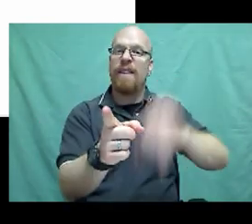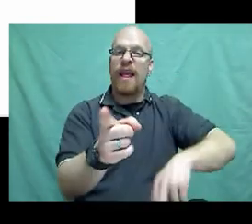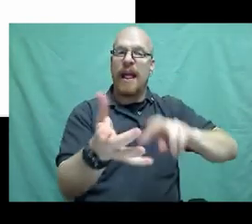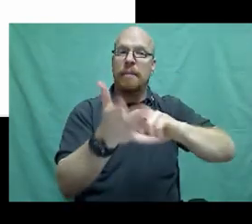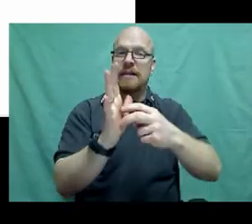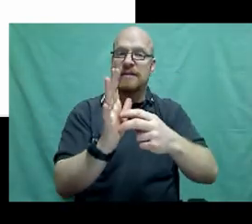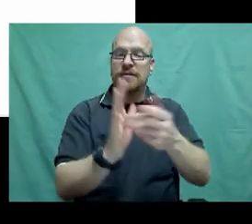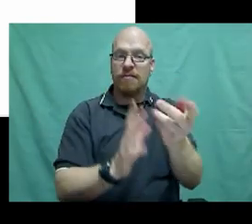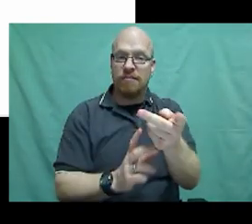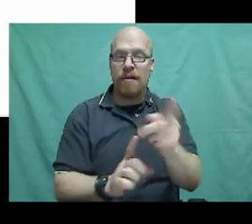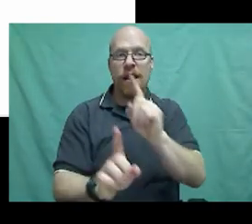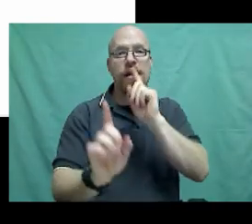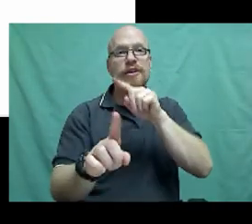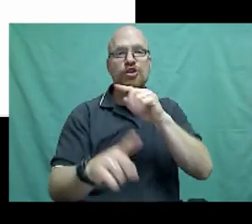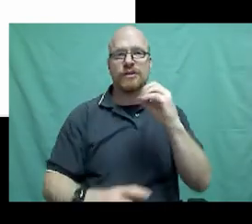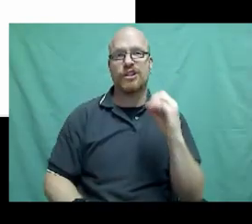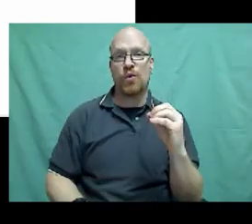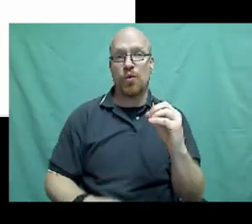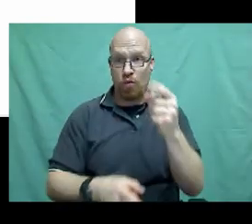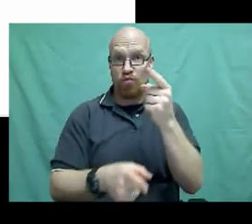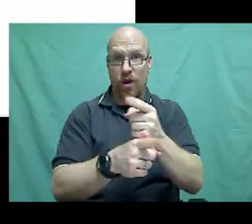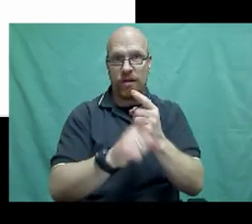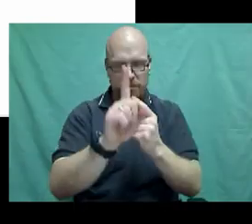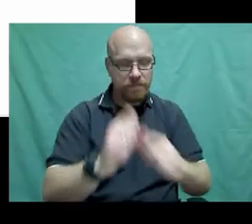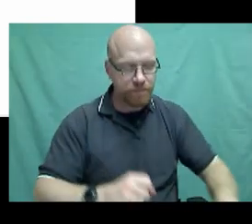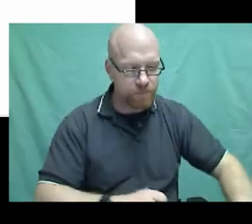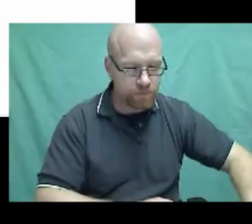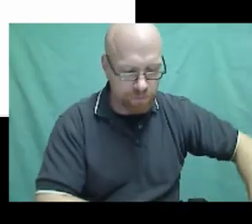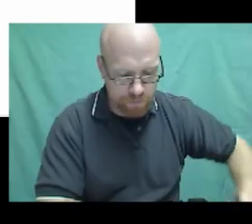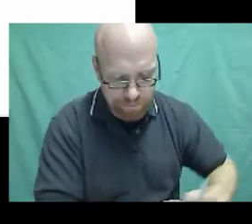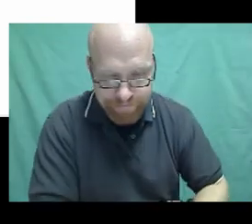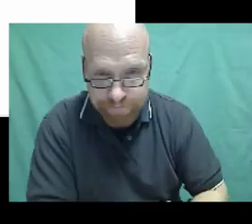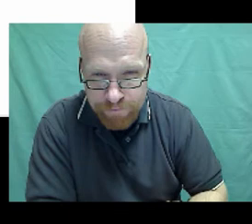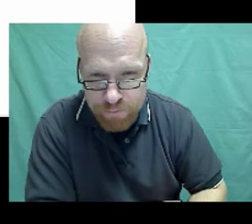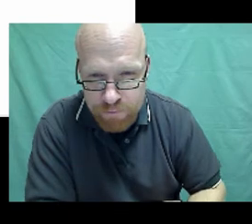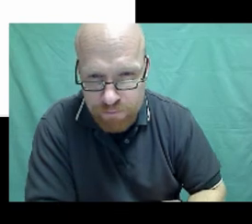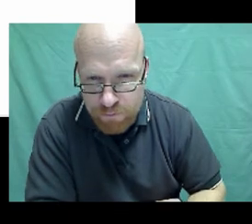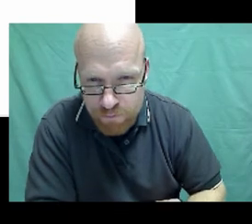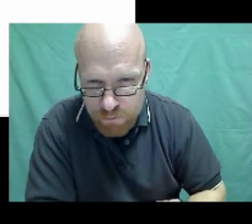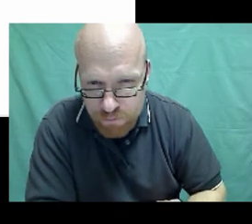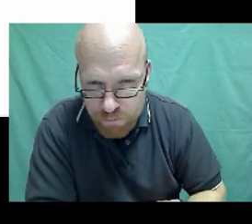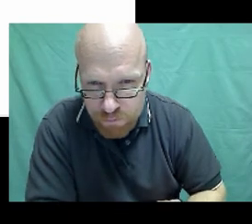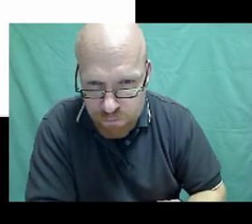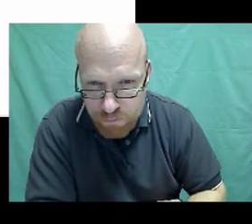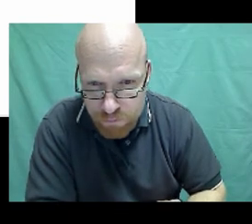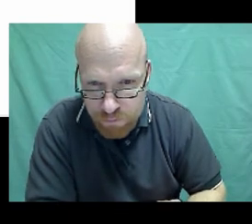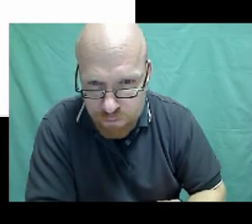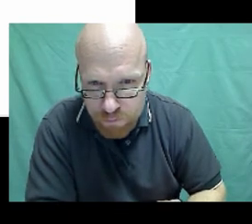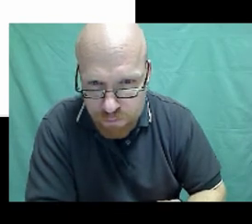So, what this means is D equals 0, right?